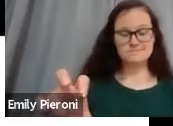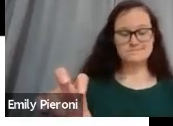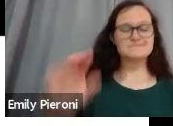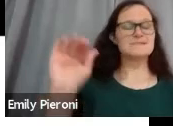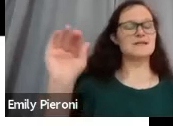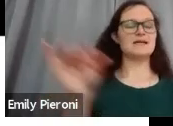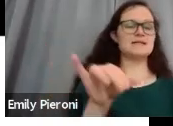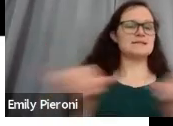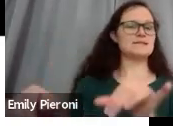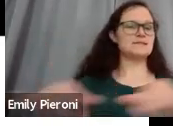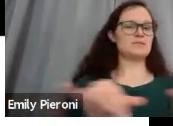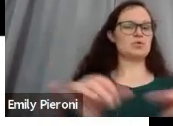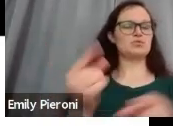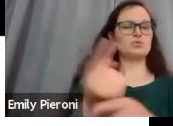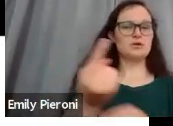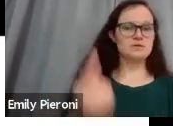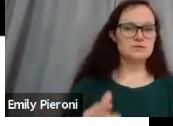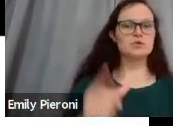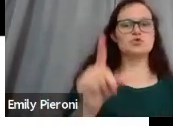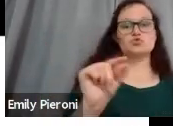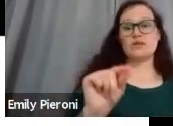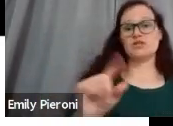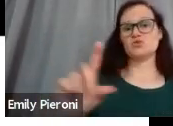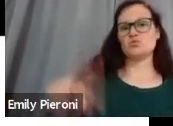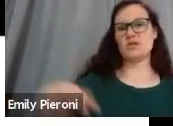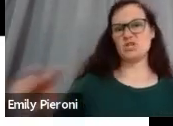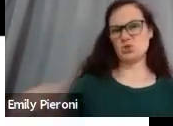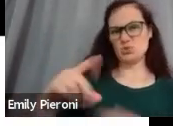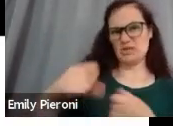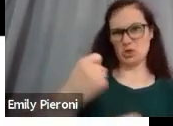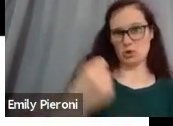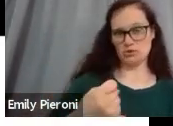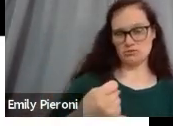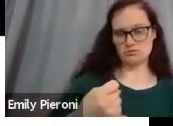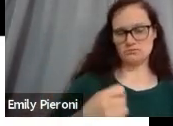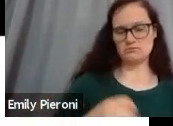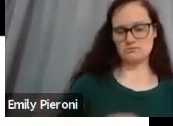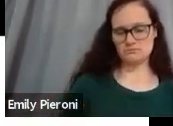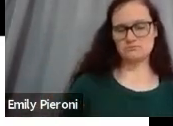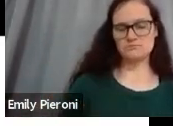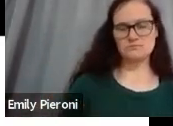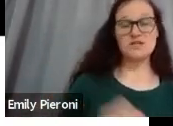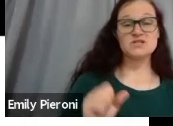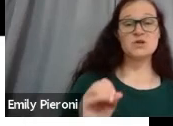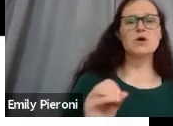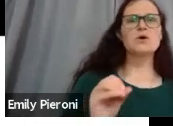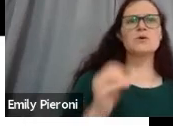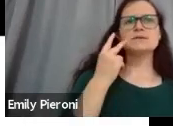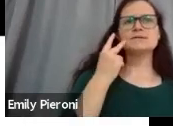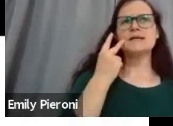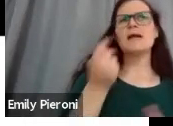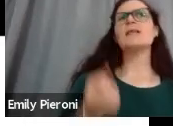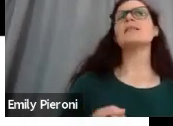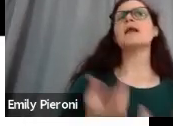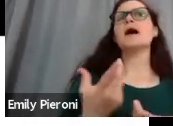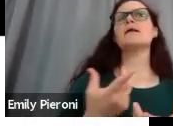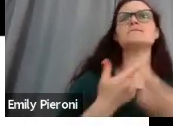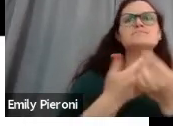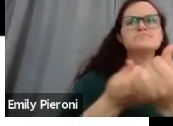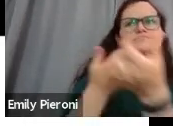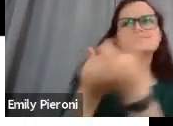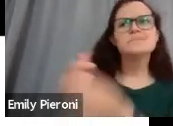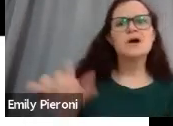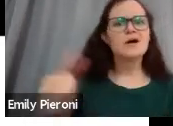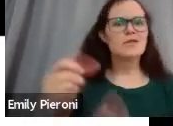regulatory structure in 2022. So we're getting a lot of interest by other states around the country in